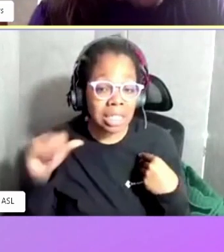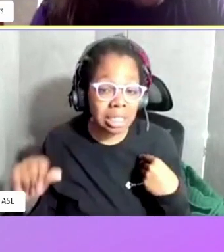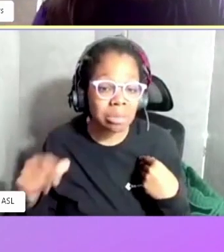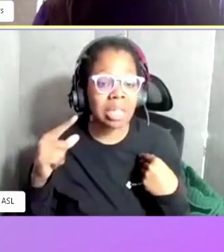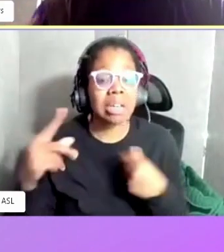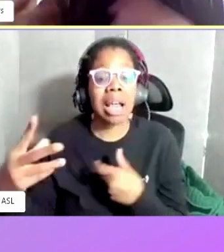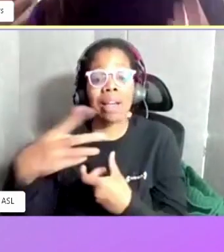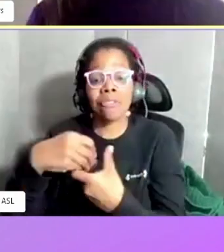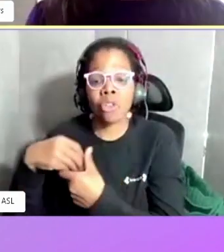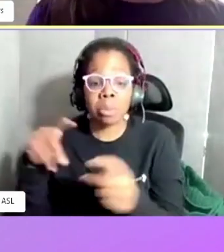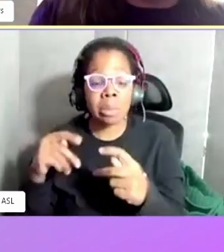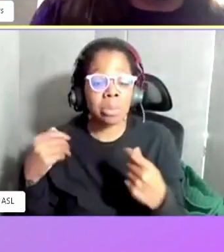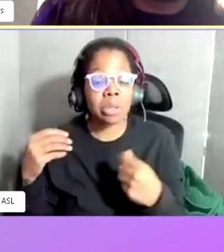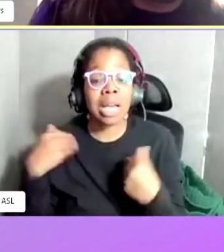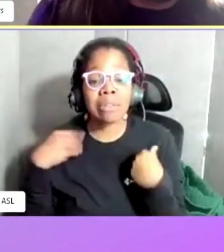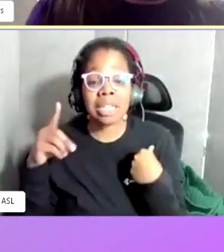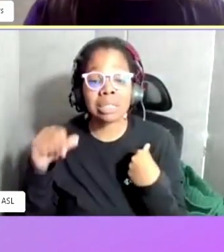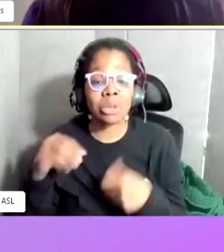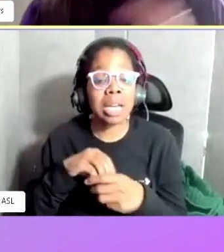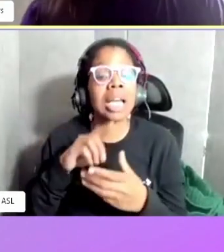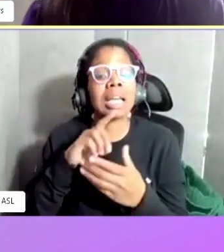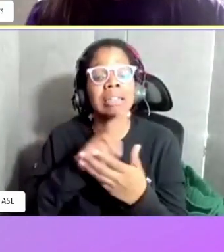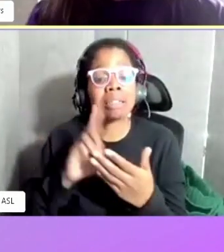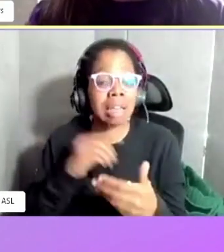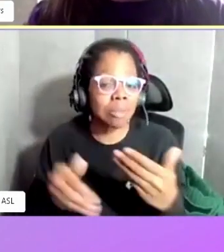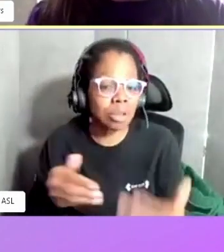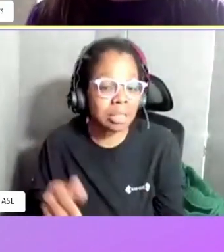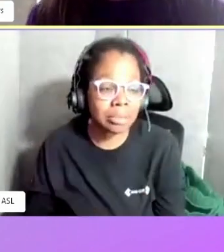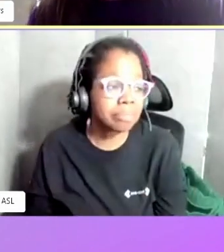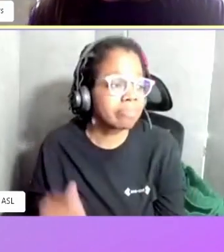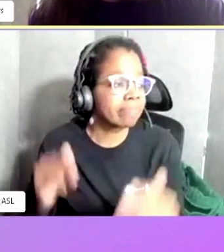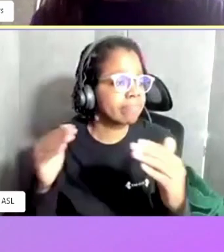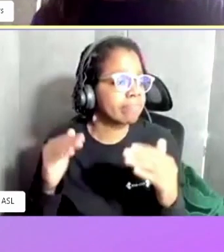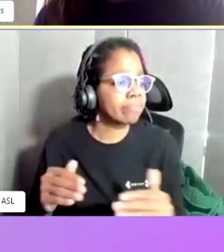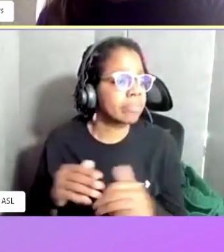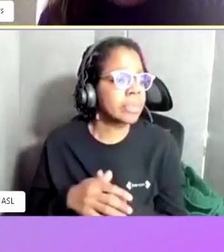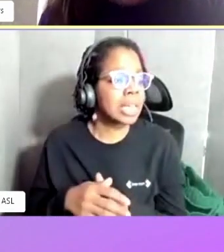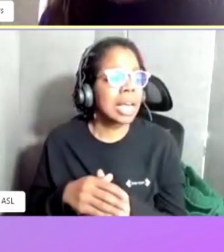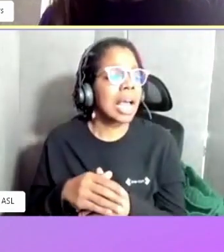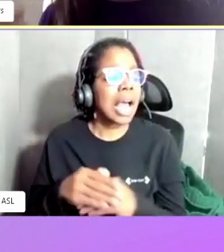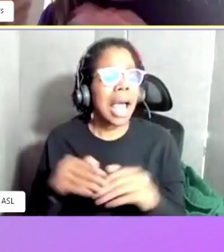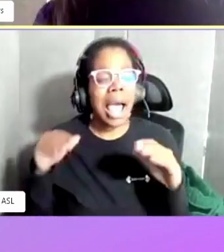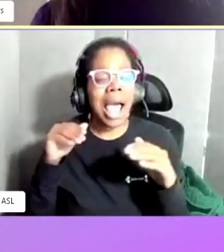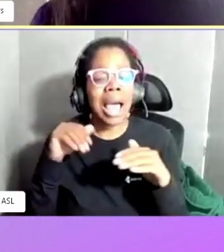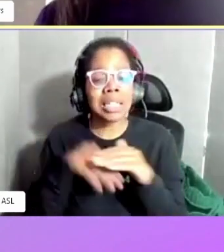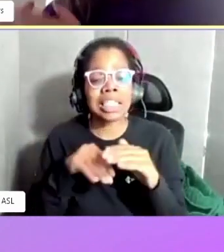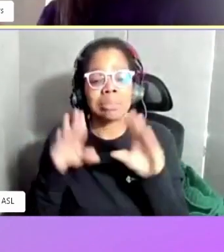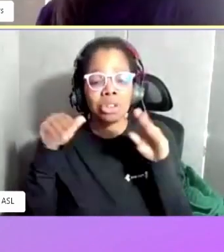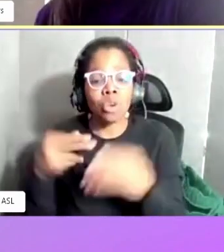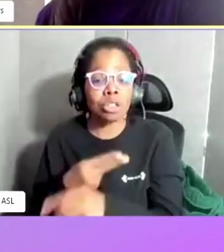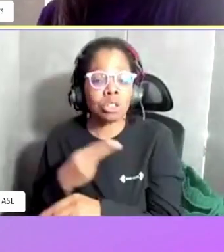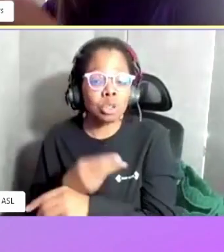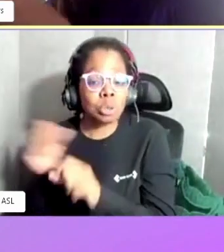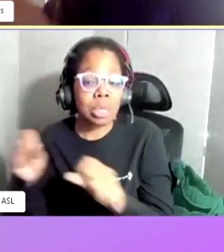people with disabilities in your design process. Another one here is accessibility-focused usability testing. If you do that, we